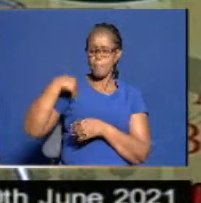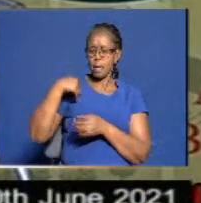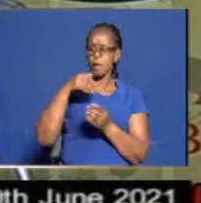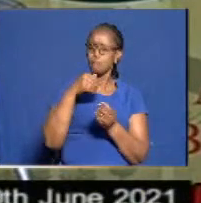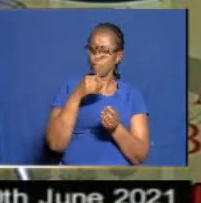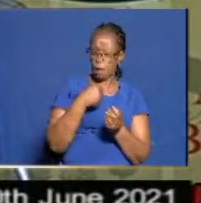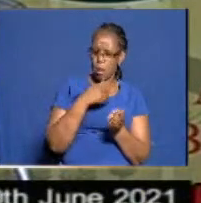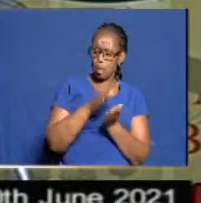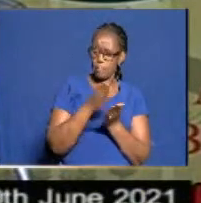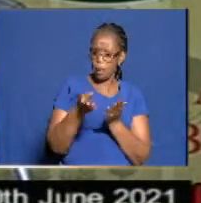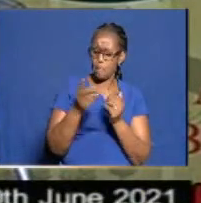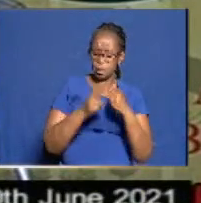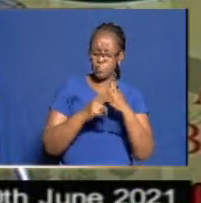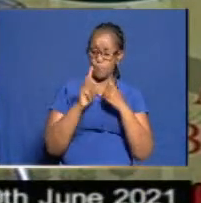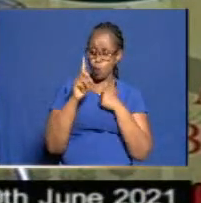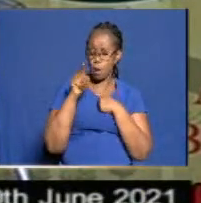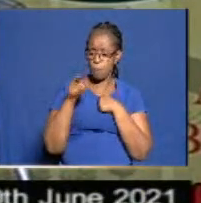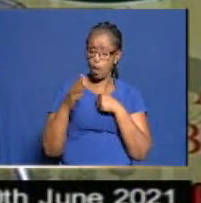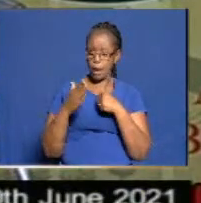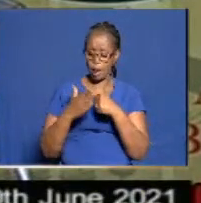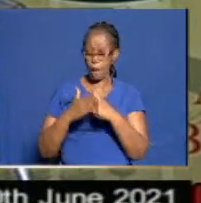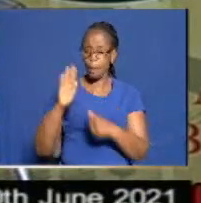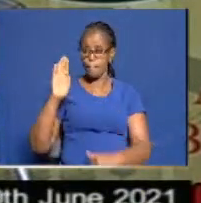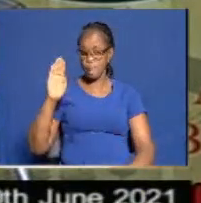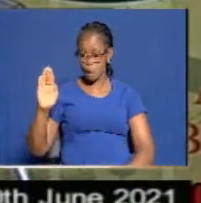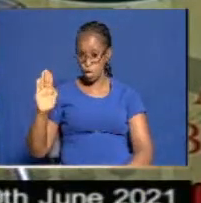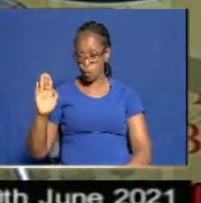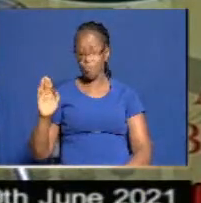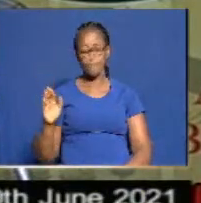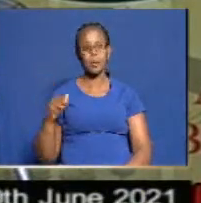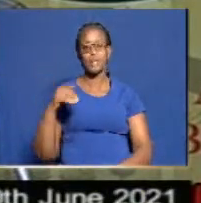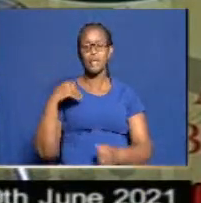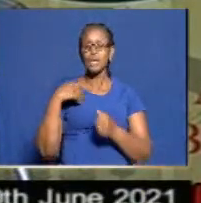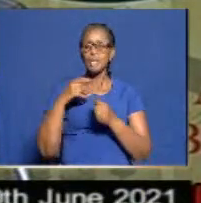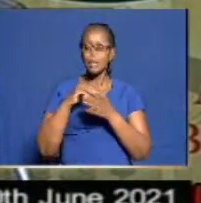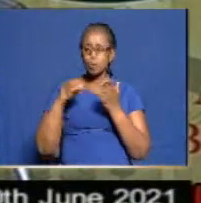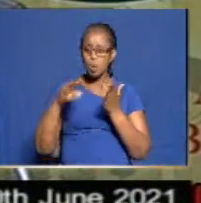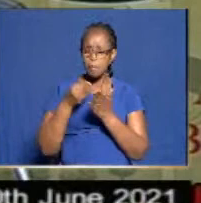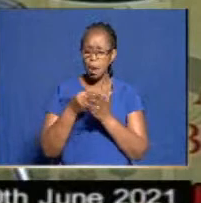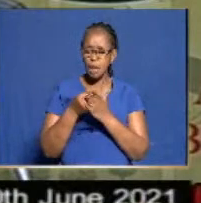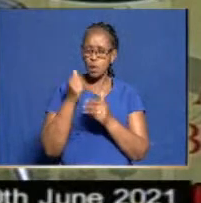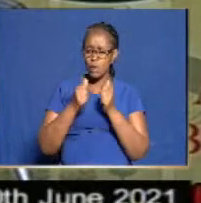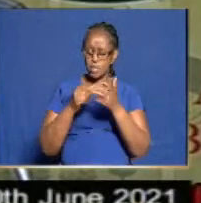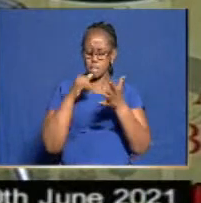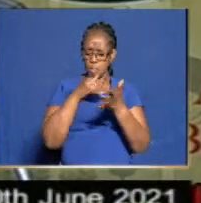shilling 71.9 billion, excluding the provisions set aside under the Big Four